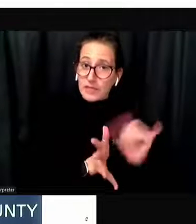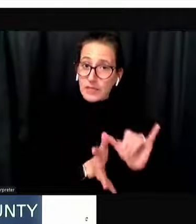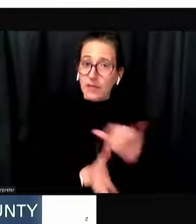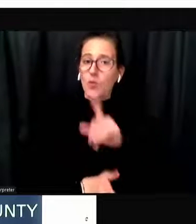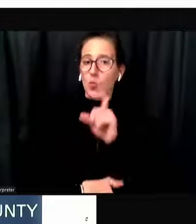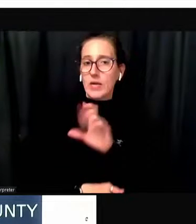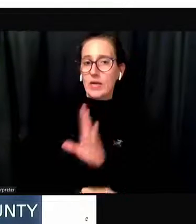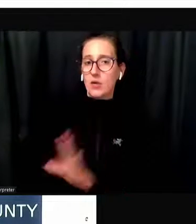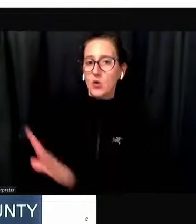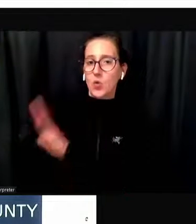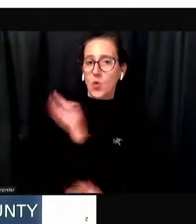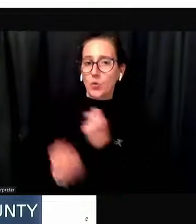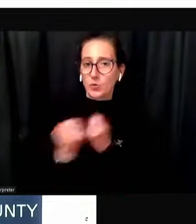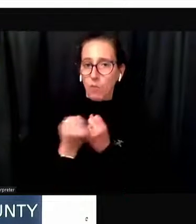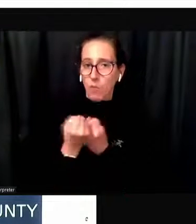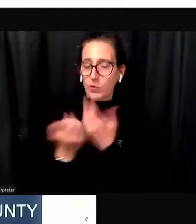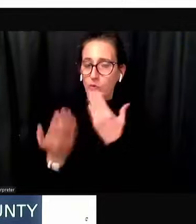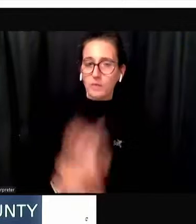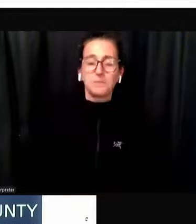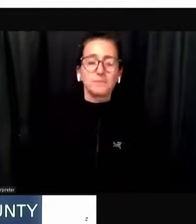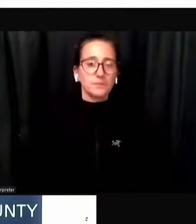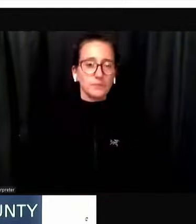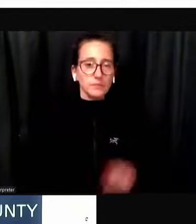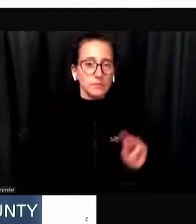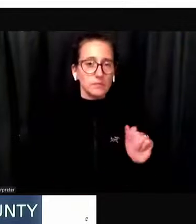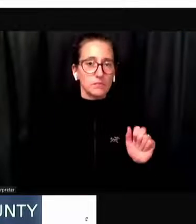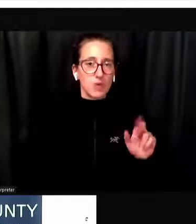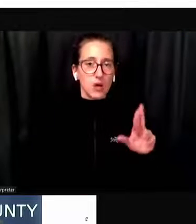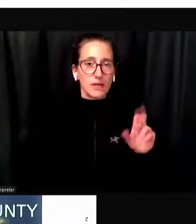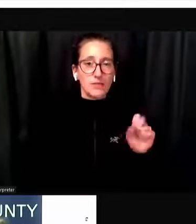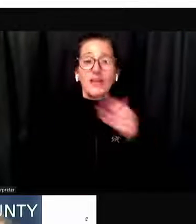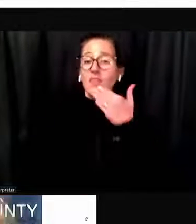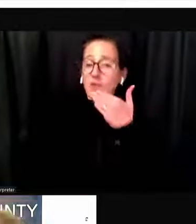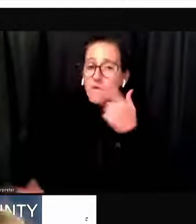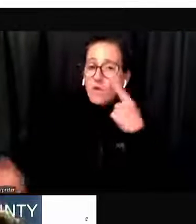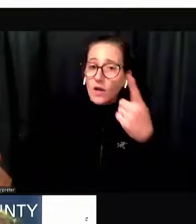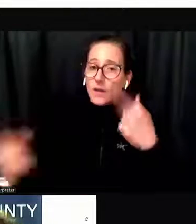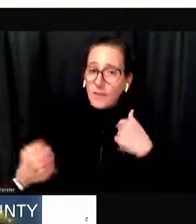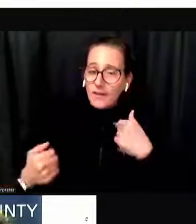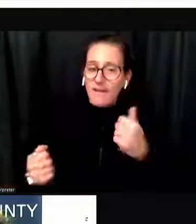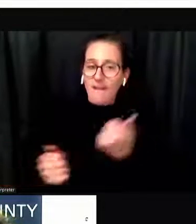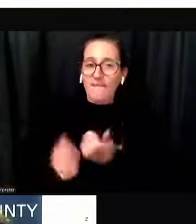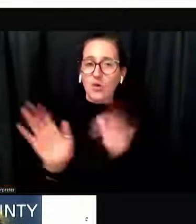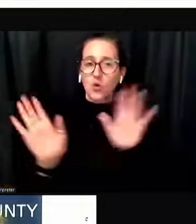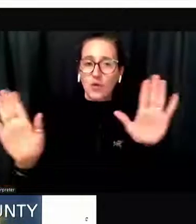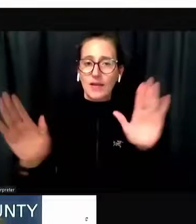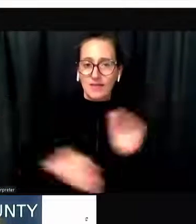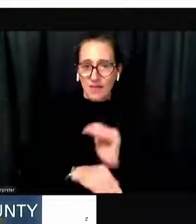Thank you. Thank everybody for coming, and you all have a great evening. Good night.